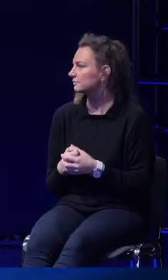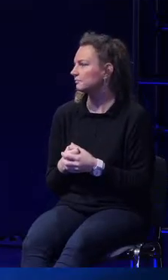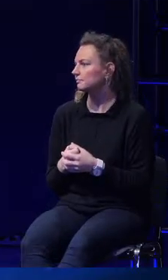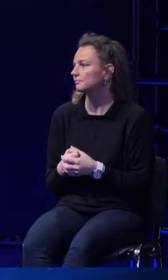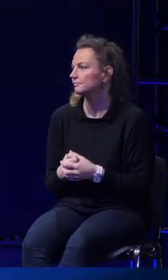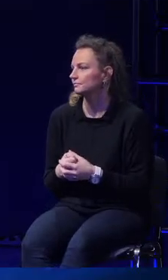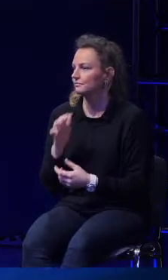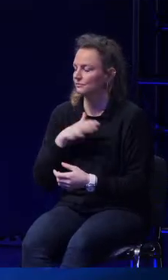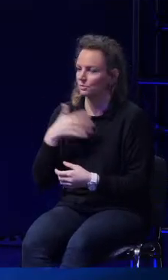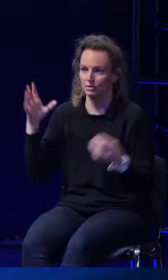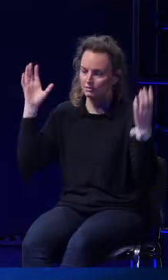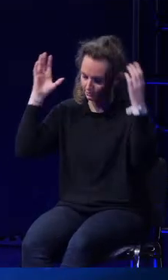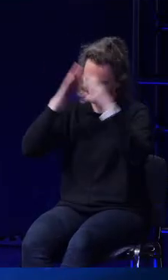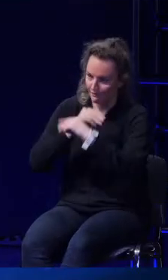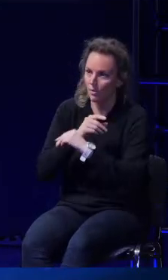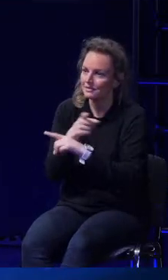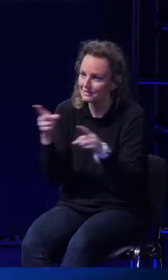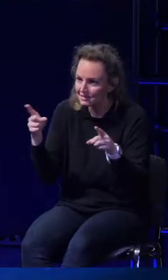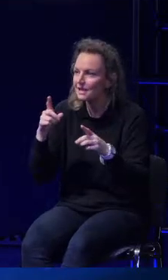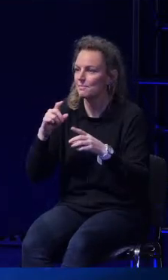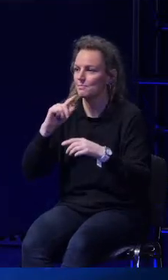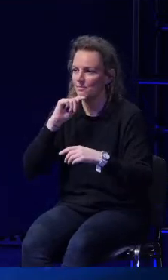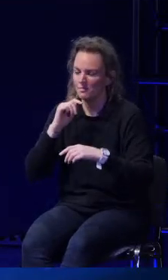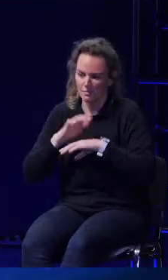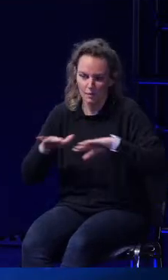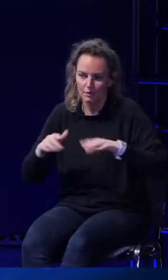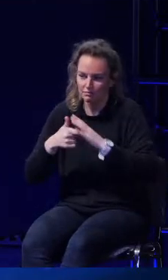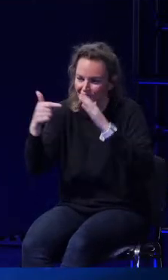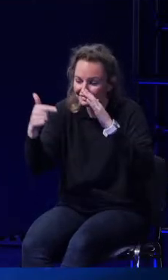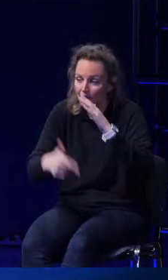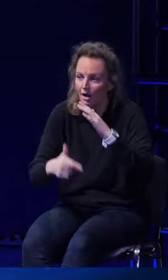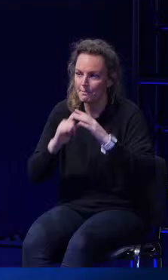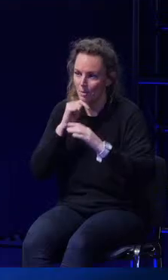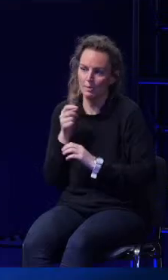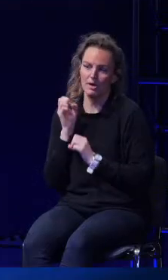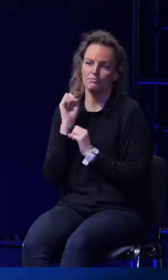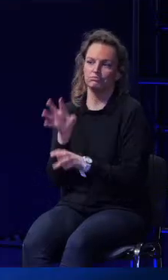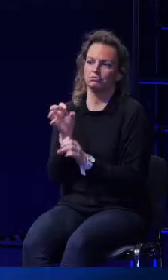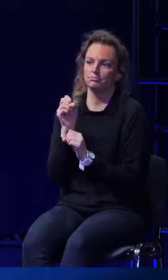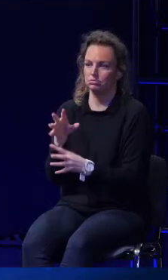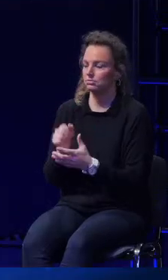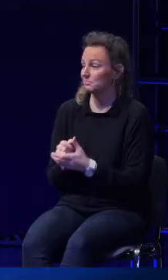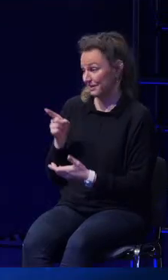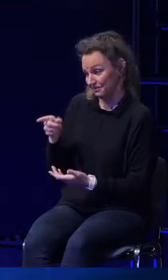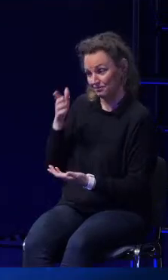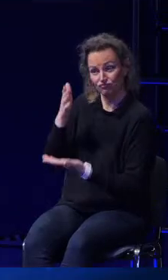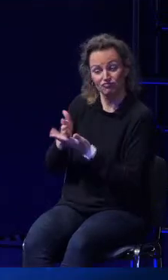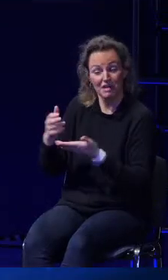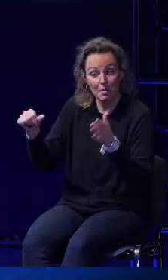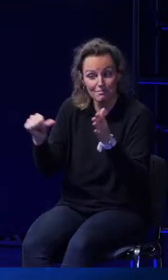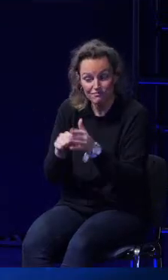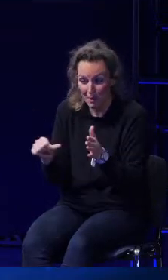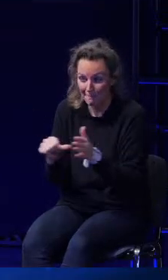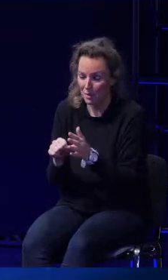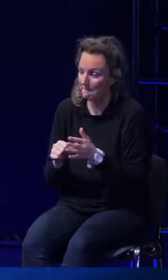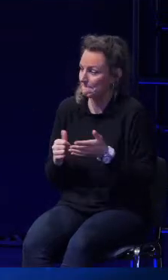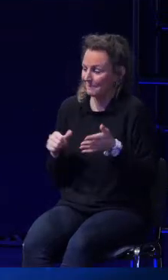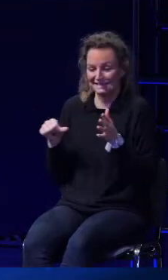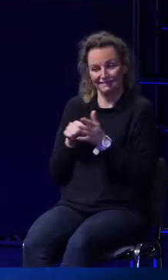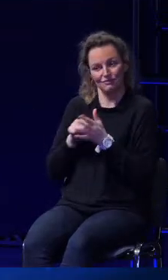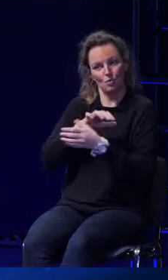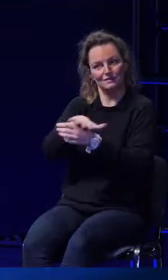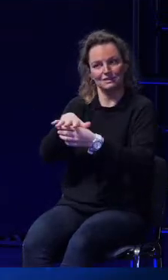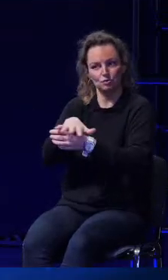asleep, but we will touch upon this as well, right? But this is a real problem, and a real tricky